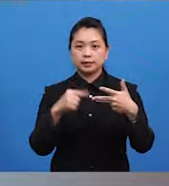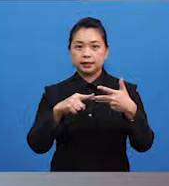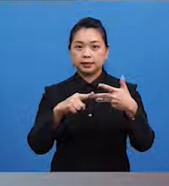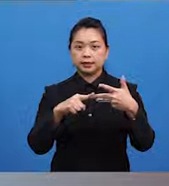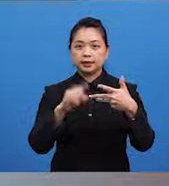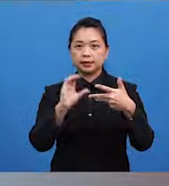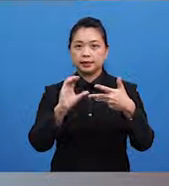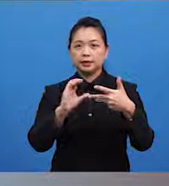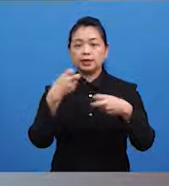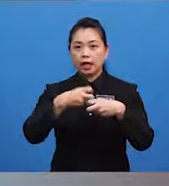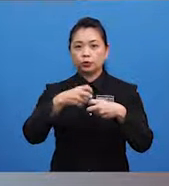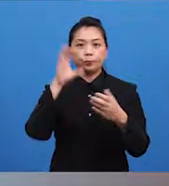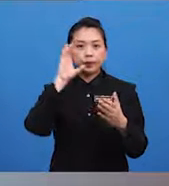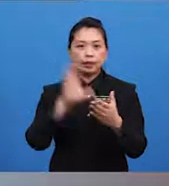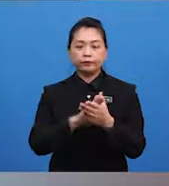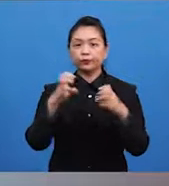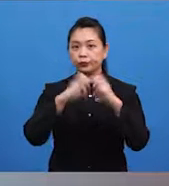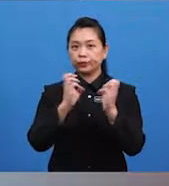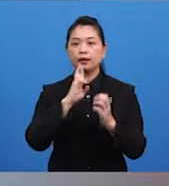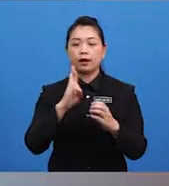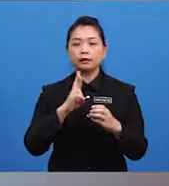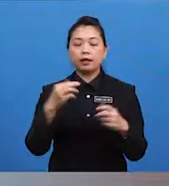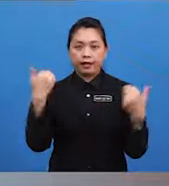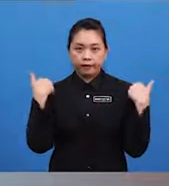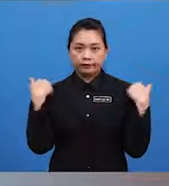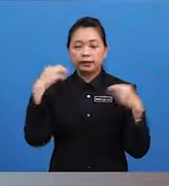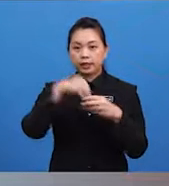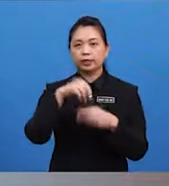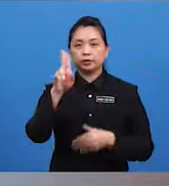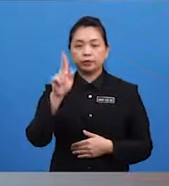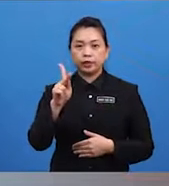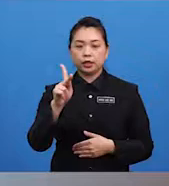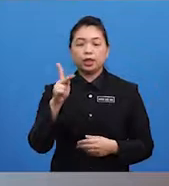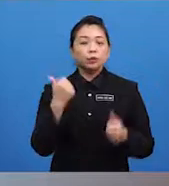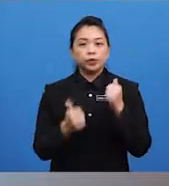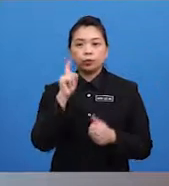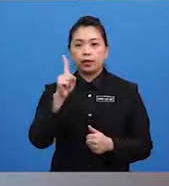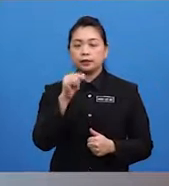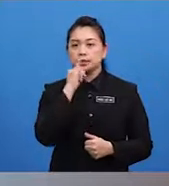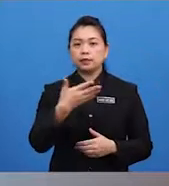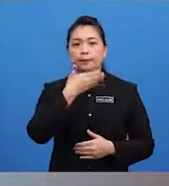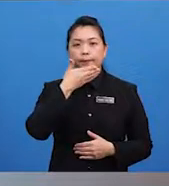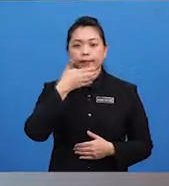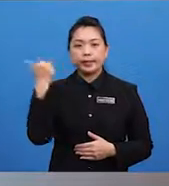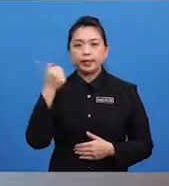to believe that durians are available in the UK. Which one do you think is the best